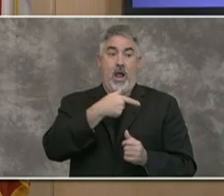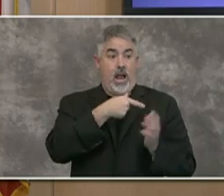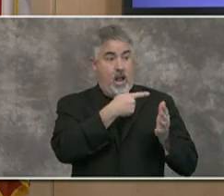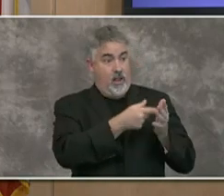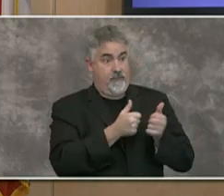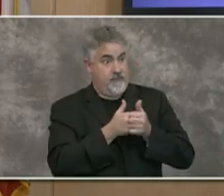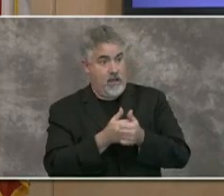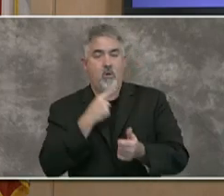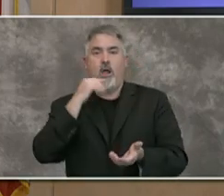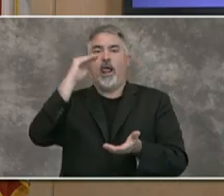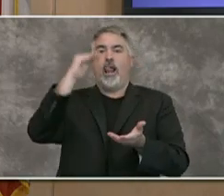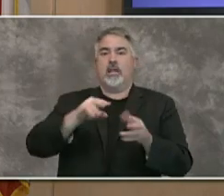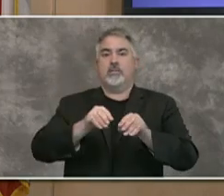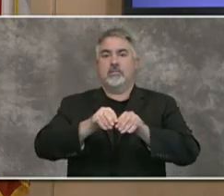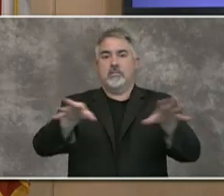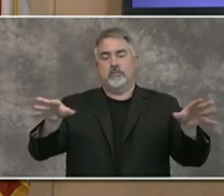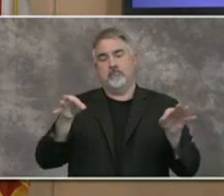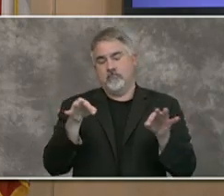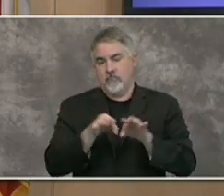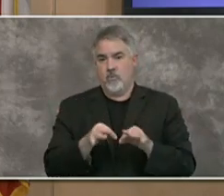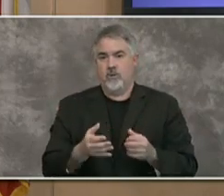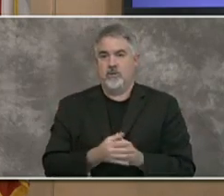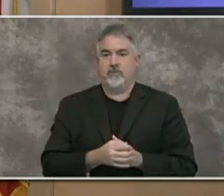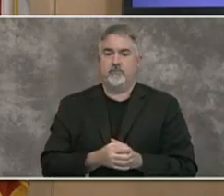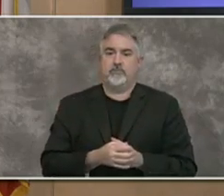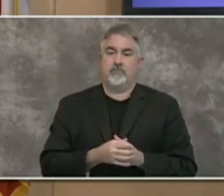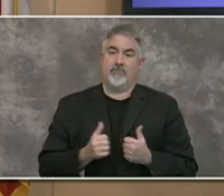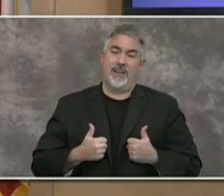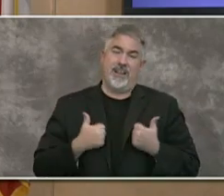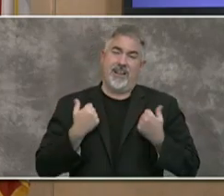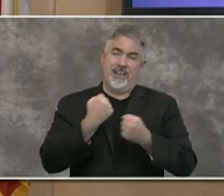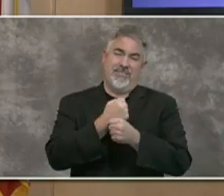that. And back to Supervisor Cox.